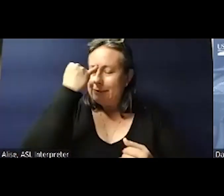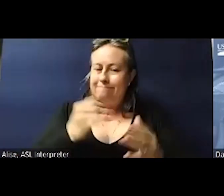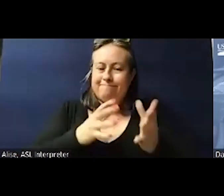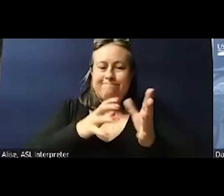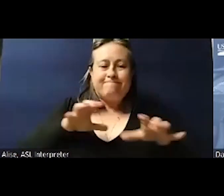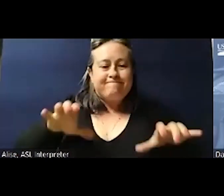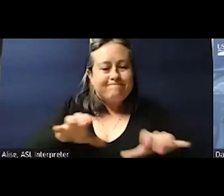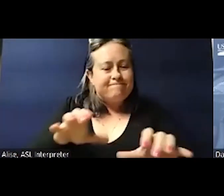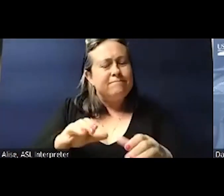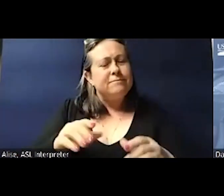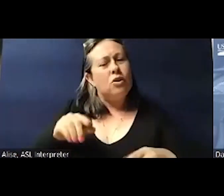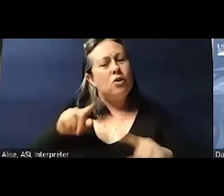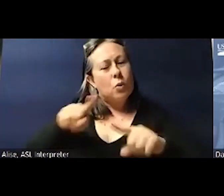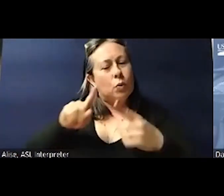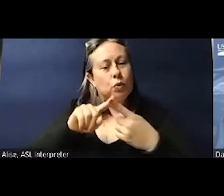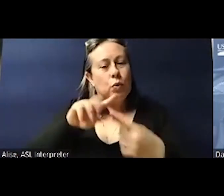them at